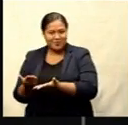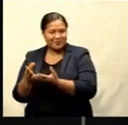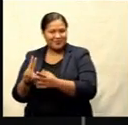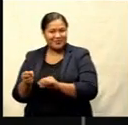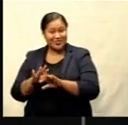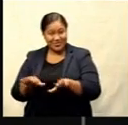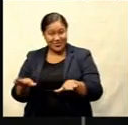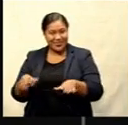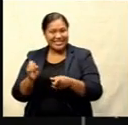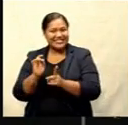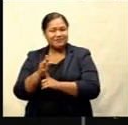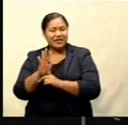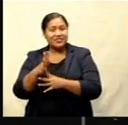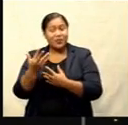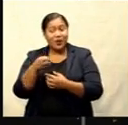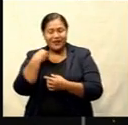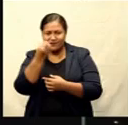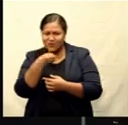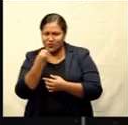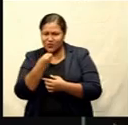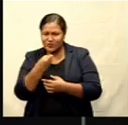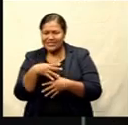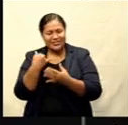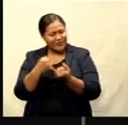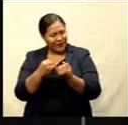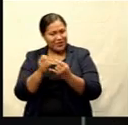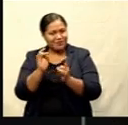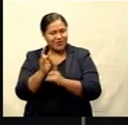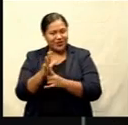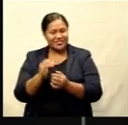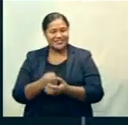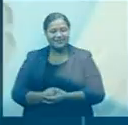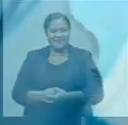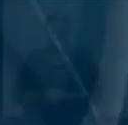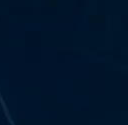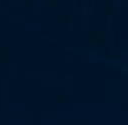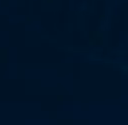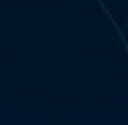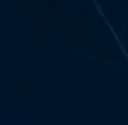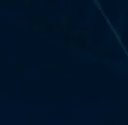especially at a time when food security is crucial. Kelly Vadala reports.